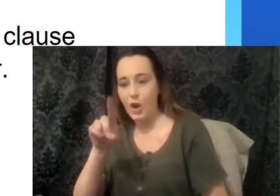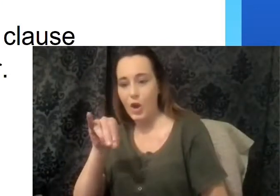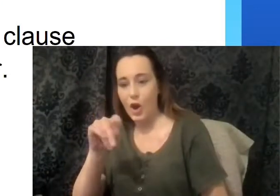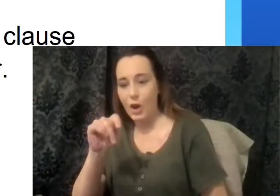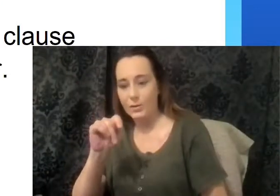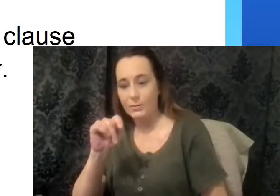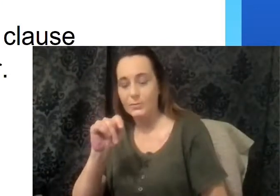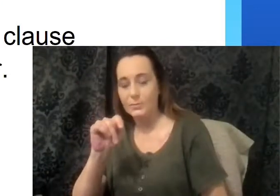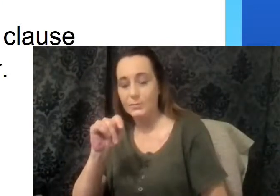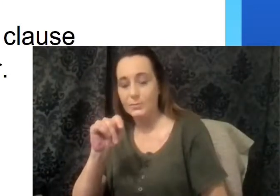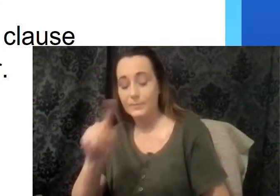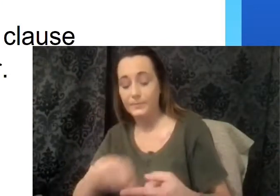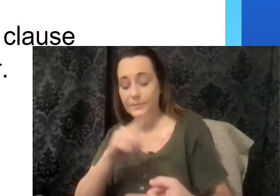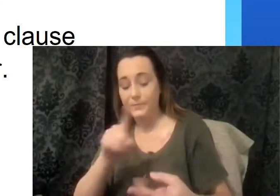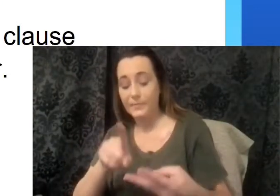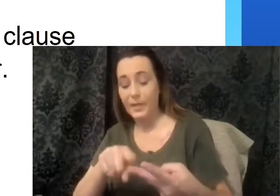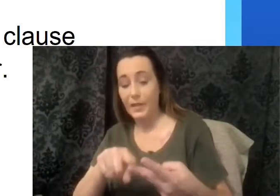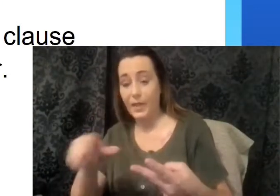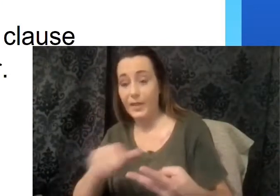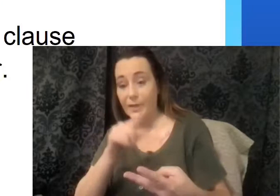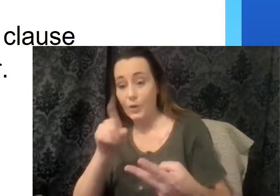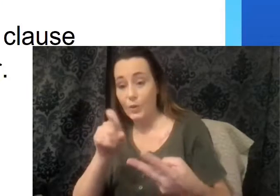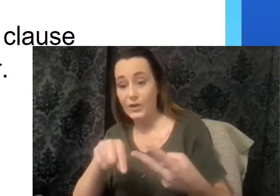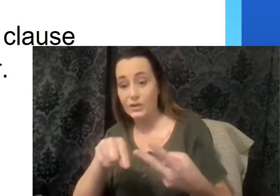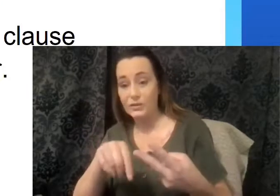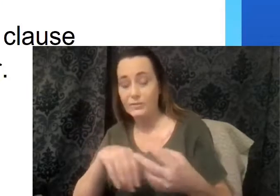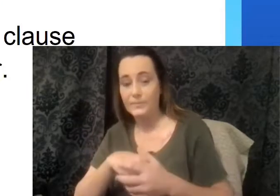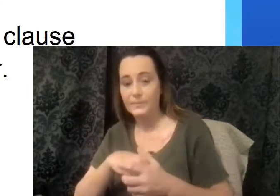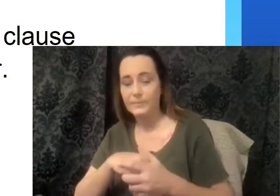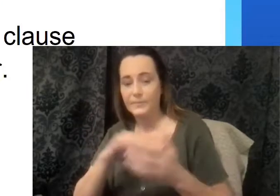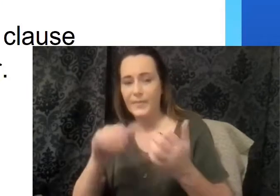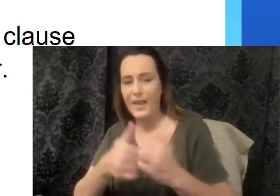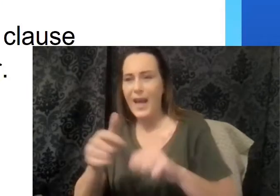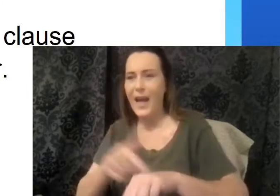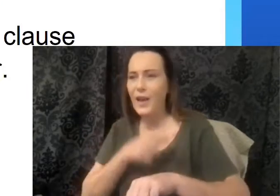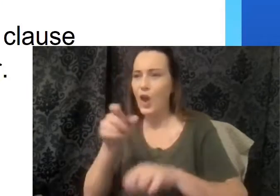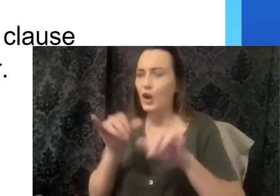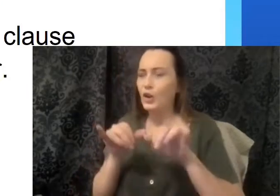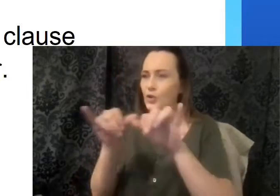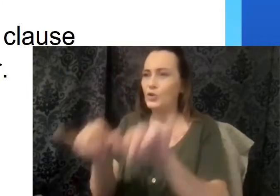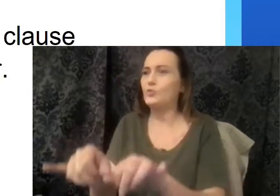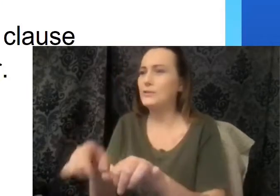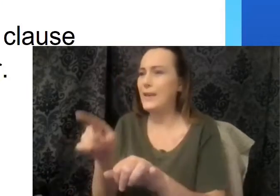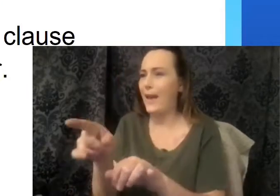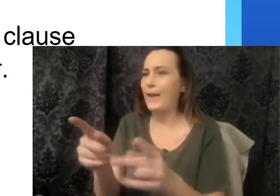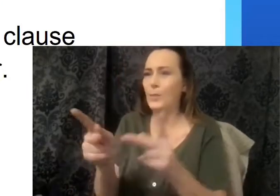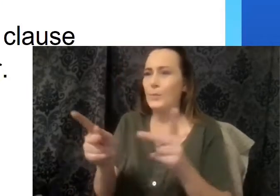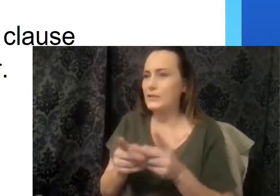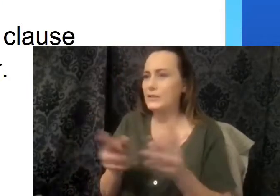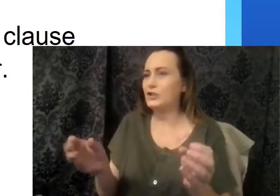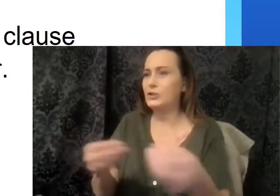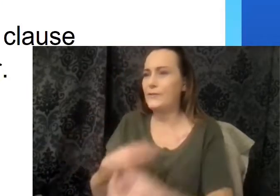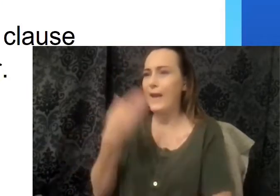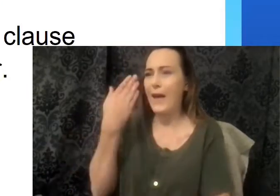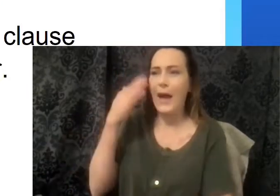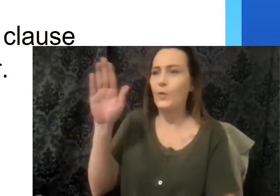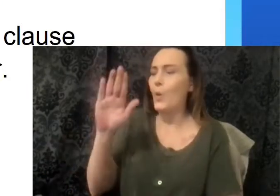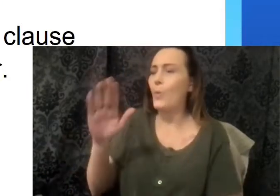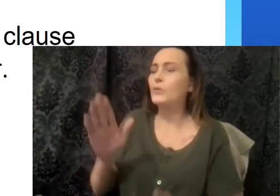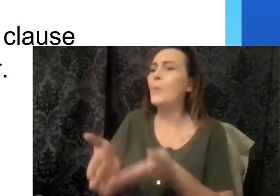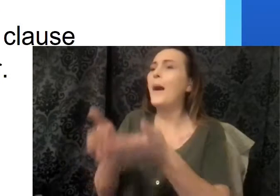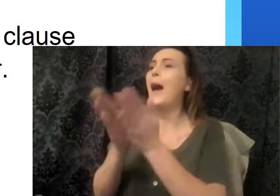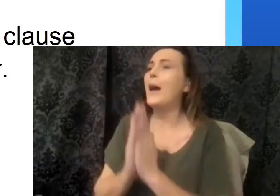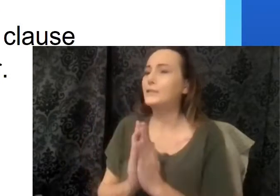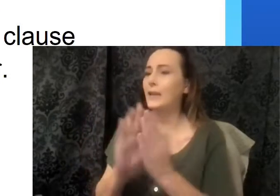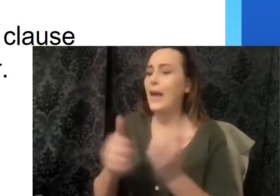is, how long is it that you all stay in office? Because I don't know. So I'm asking, how long is it